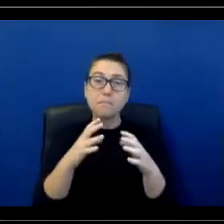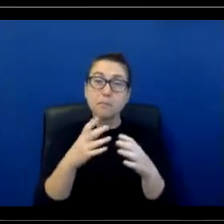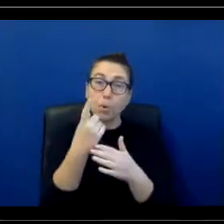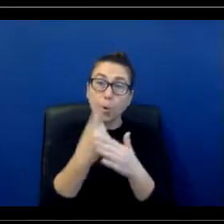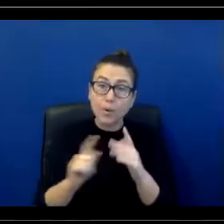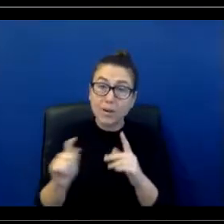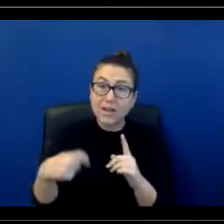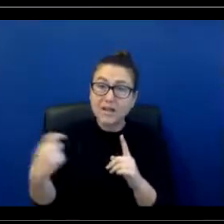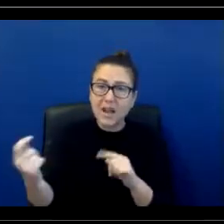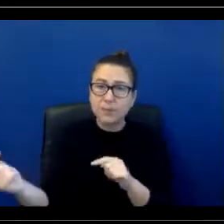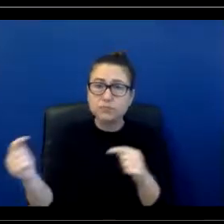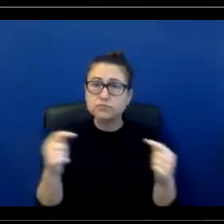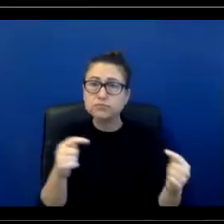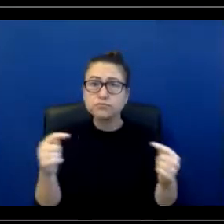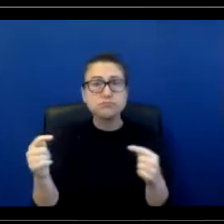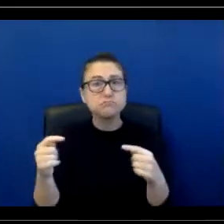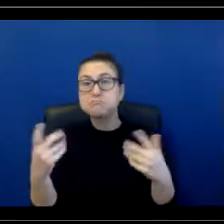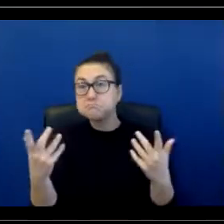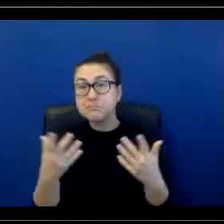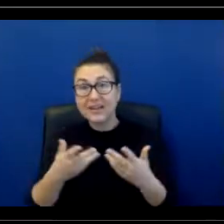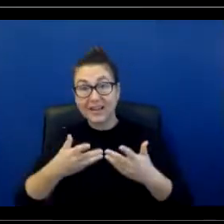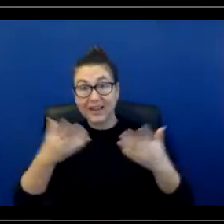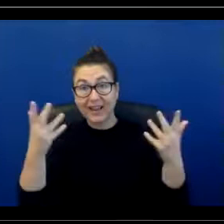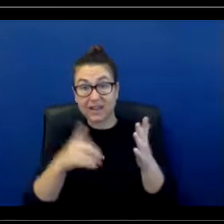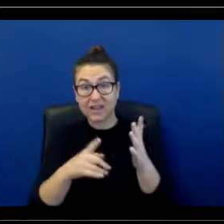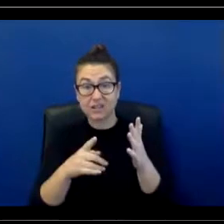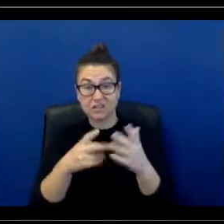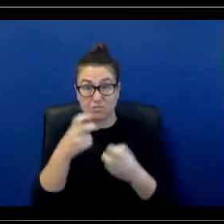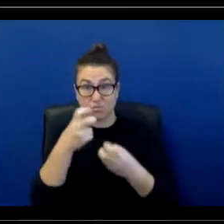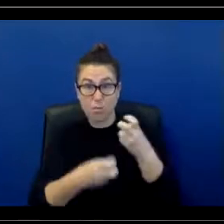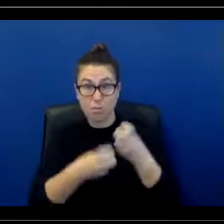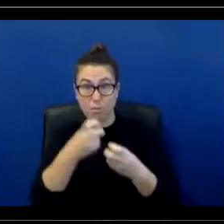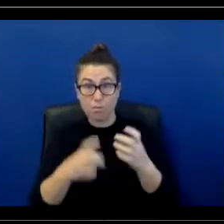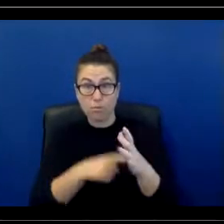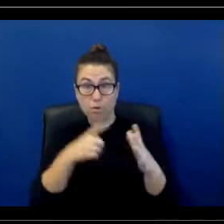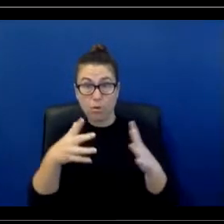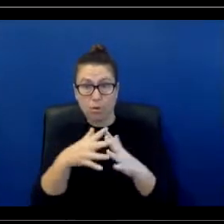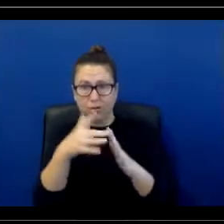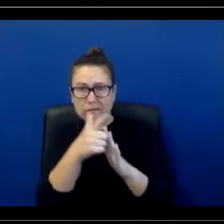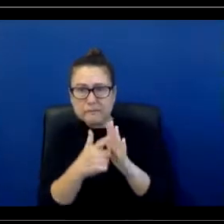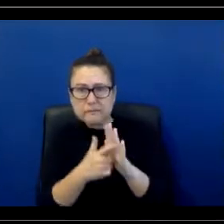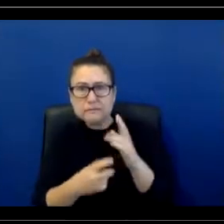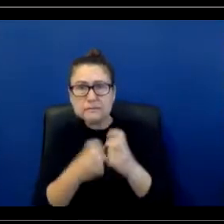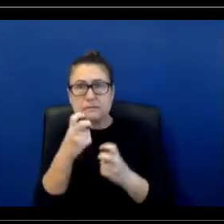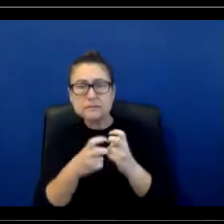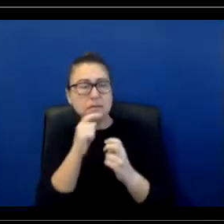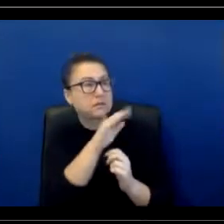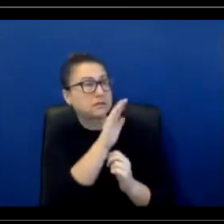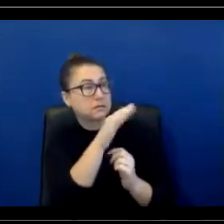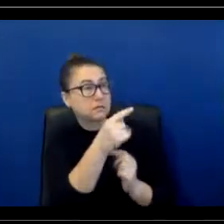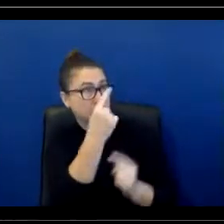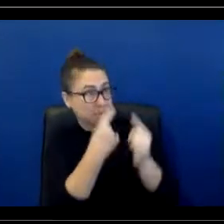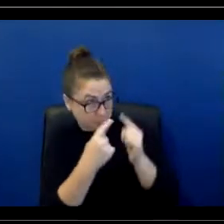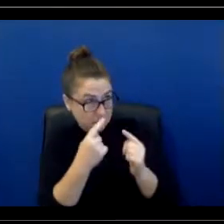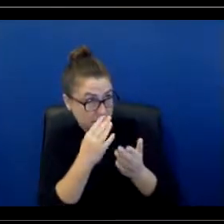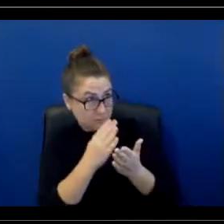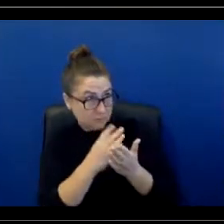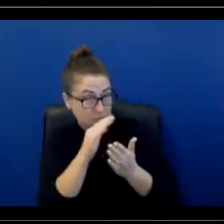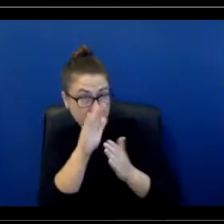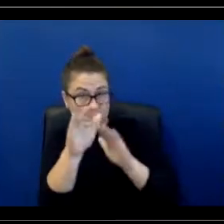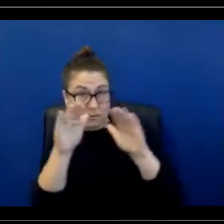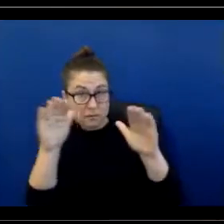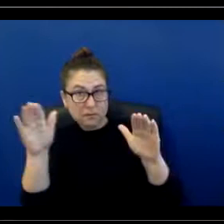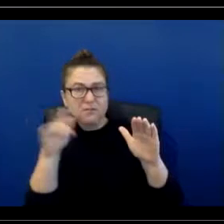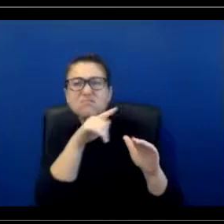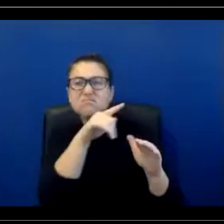legal problem you may have, they'll help you work out if it is a legal problem and who can help. So they're open from 9 AM to 5